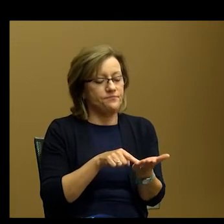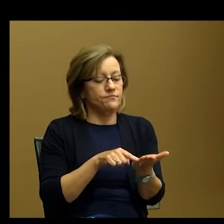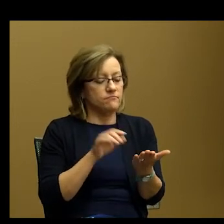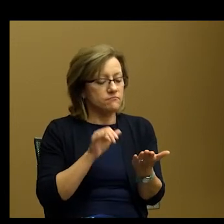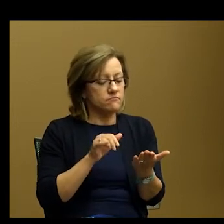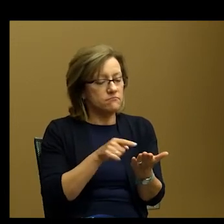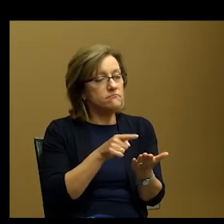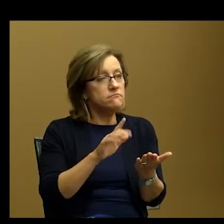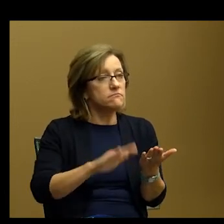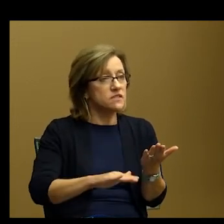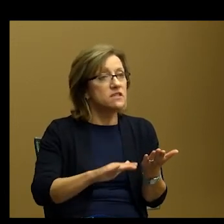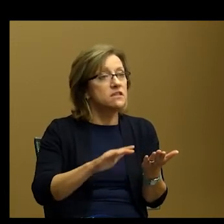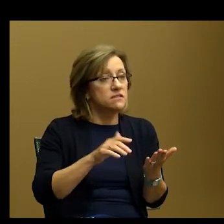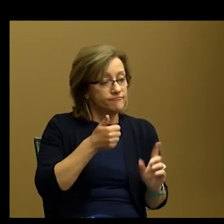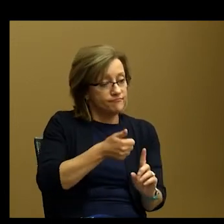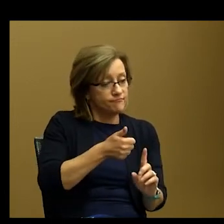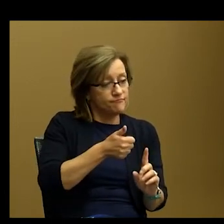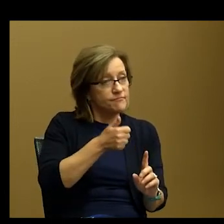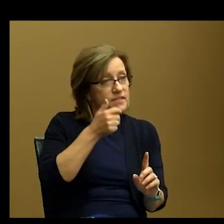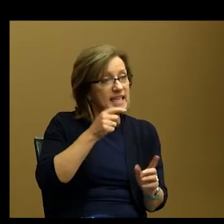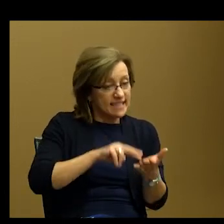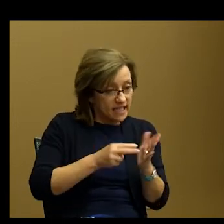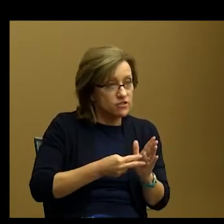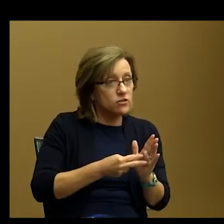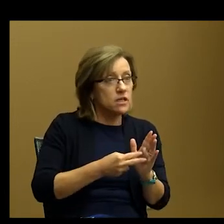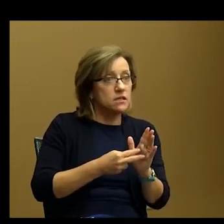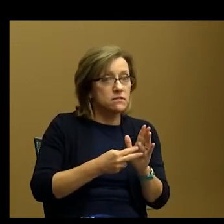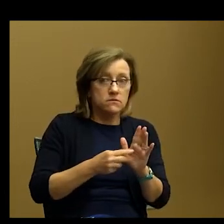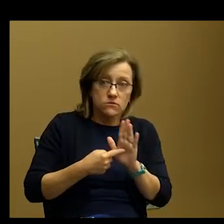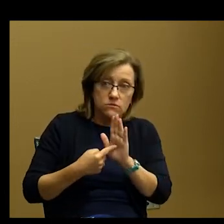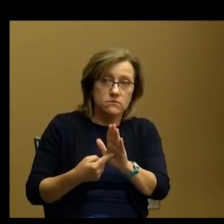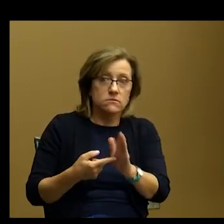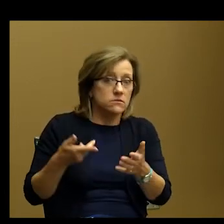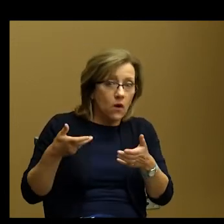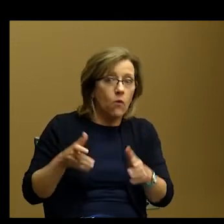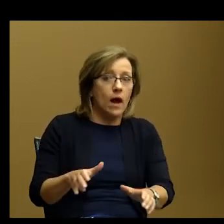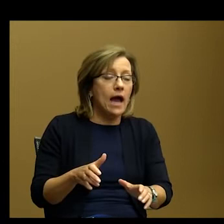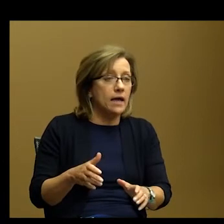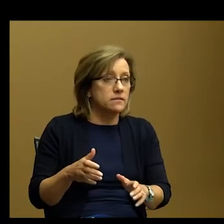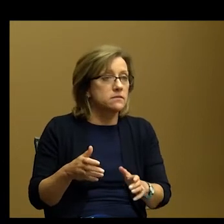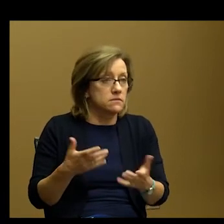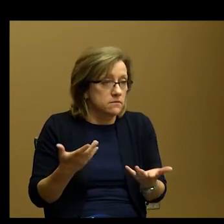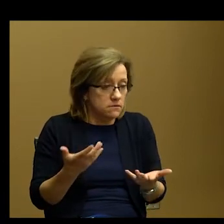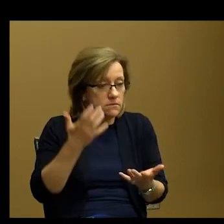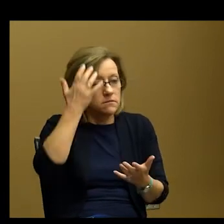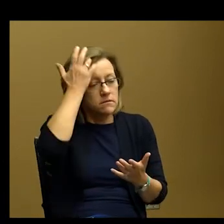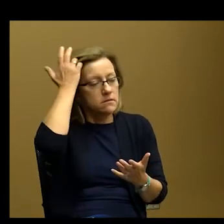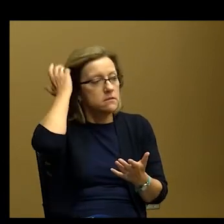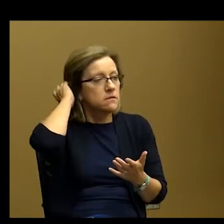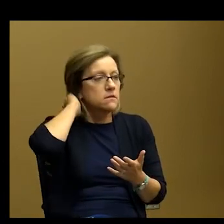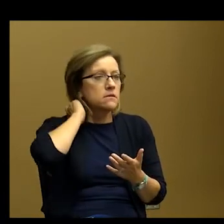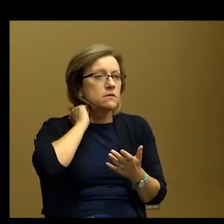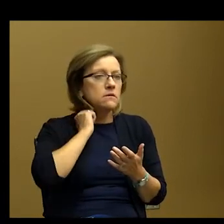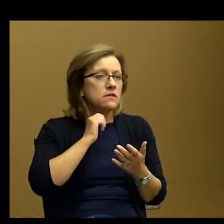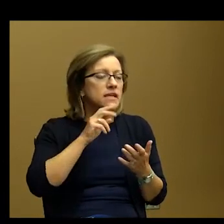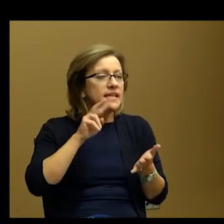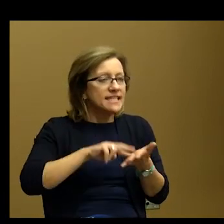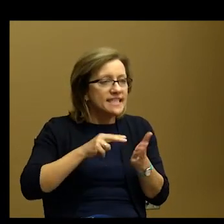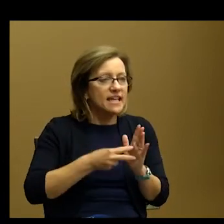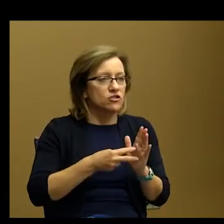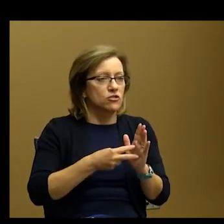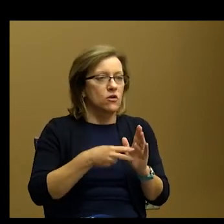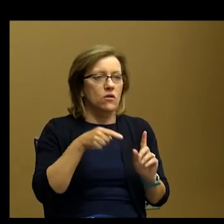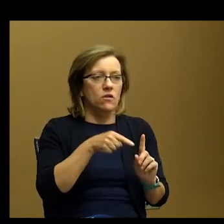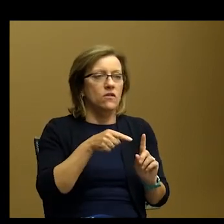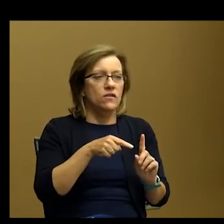message, intentionally show you he doesn't want a certain thing or activity. So it's the